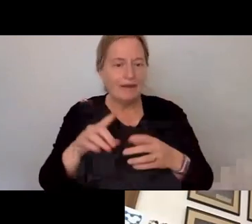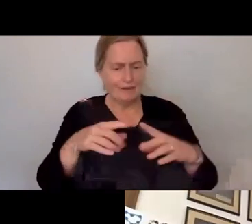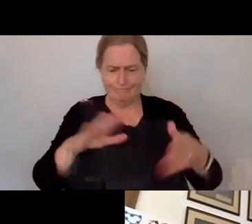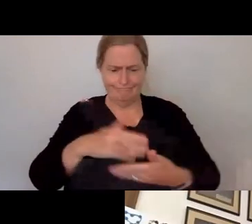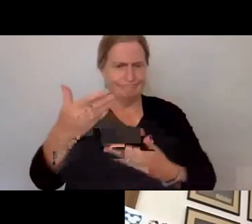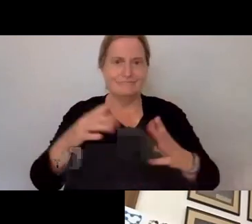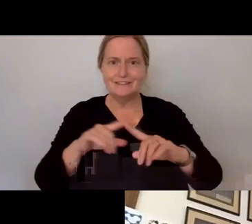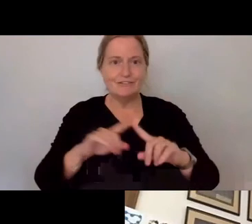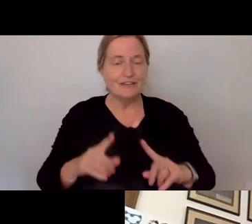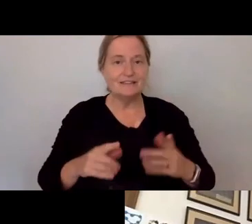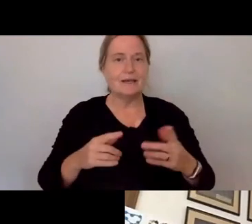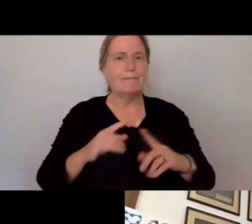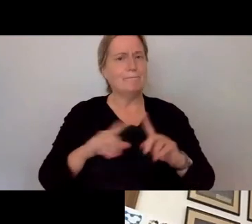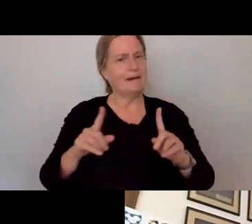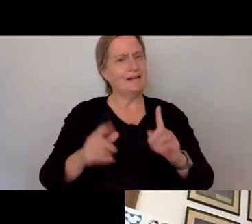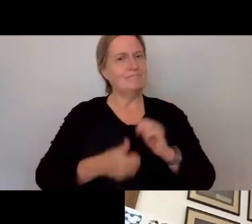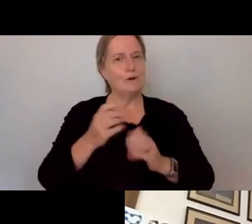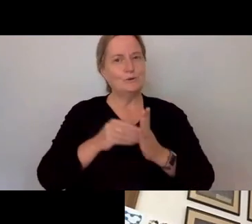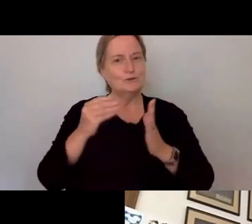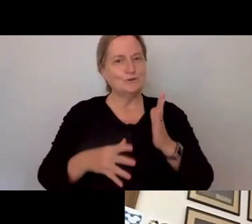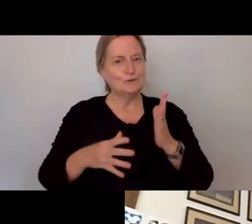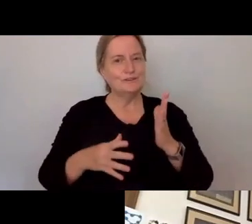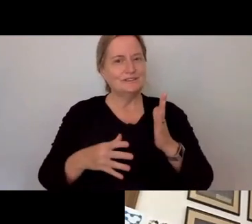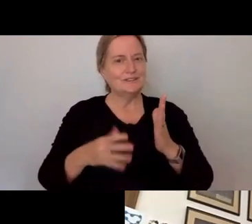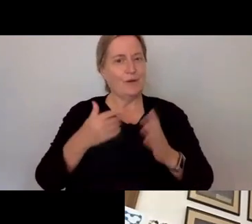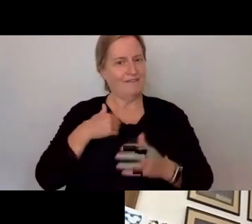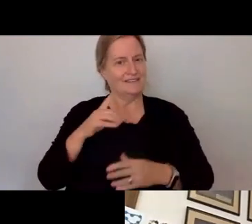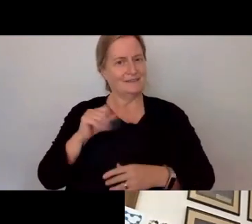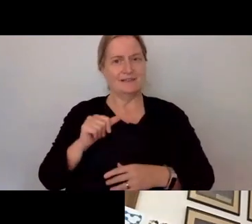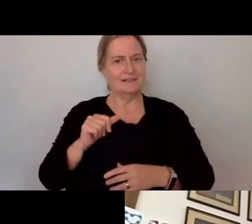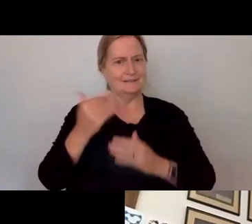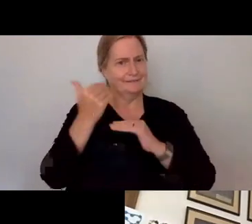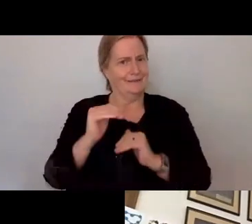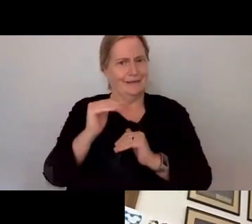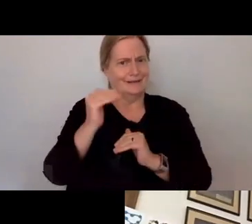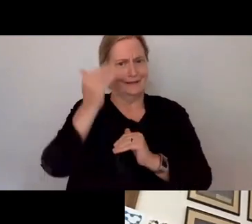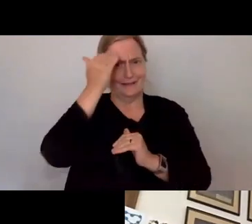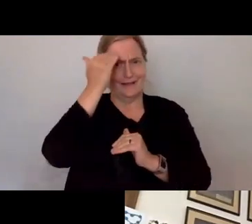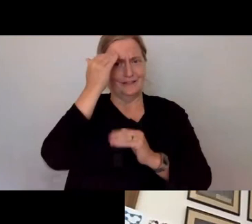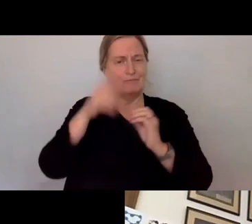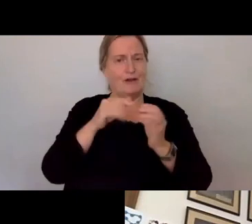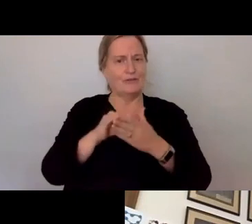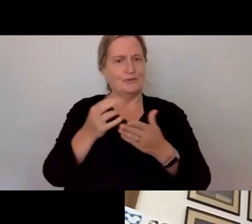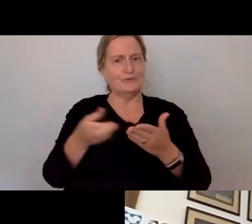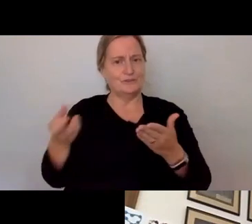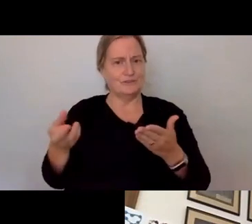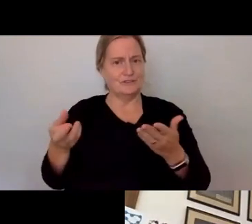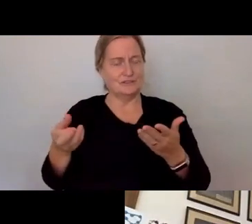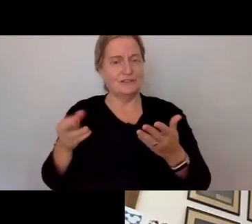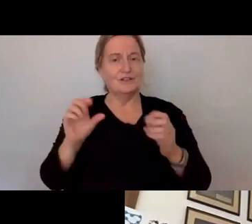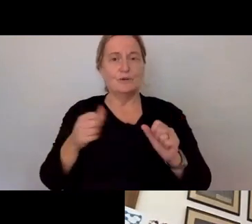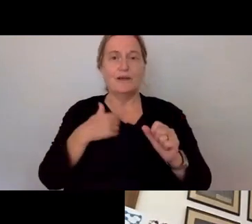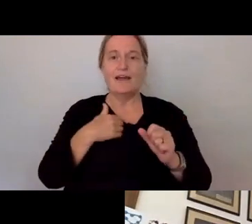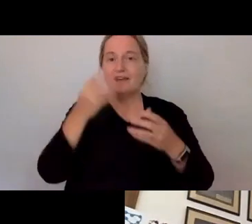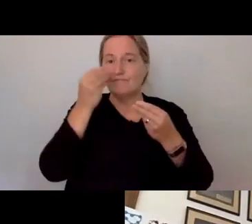print disabilities have limited, if any, knowledge of these resources. Can we get funding to ensure that access to these resources is made available to